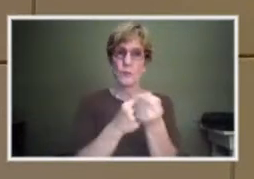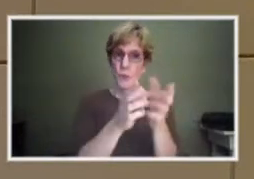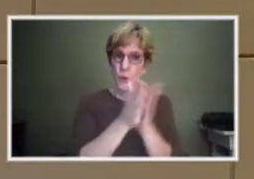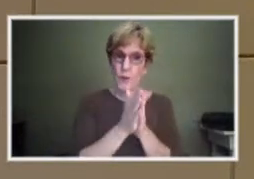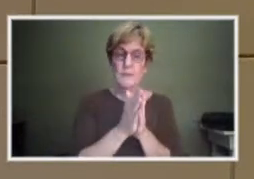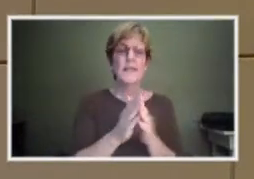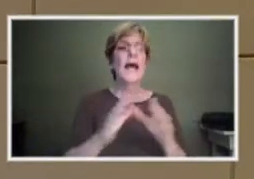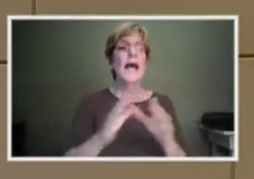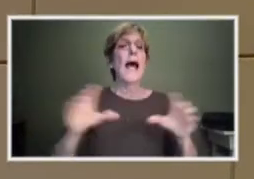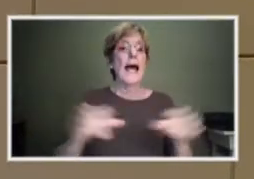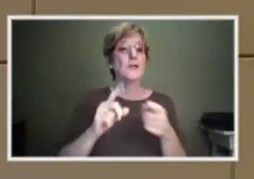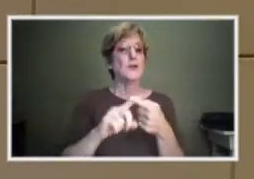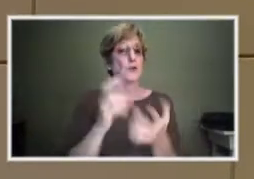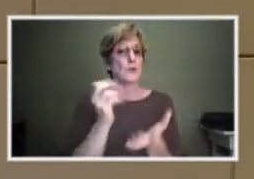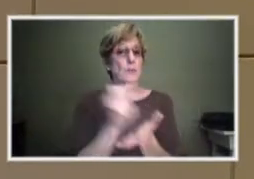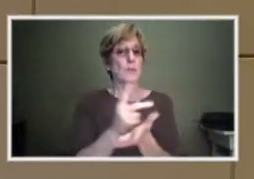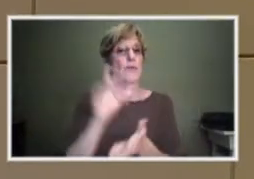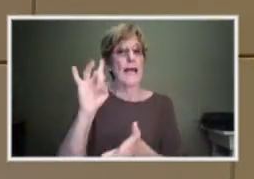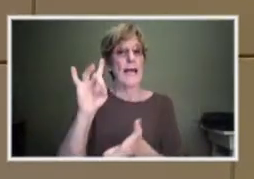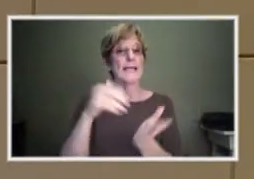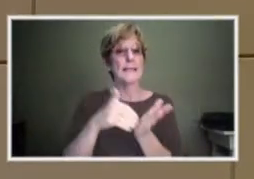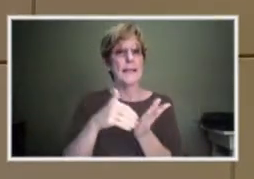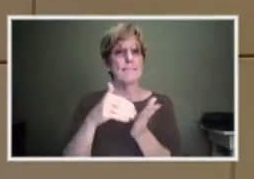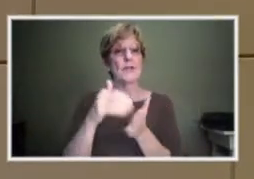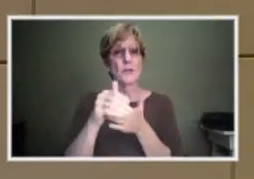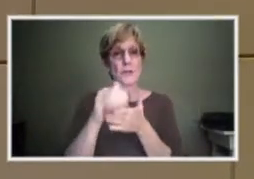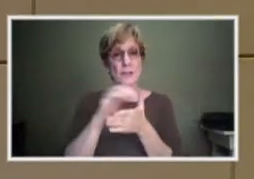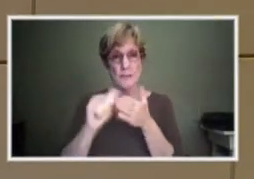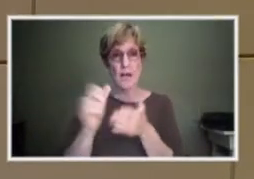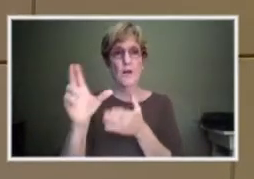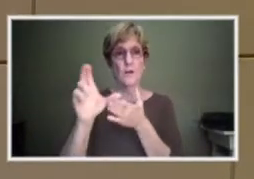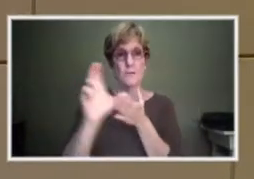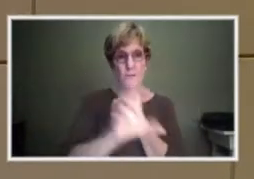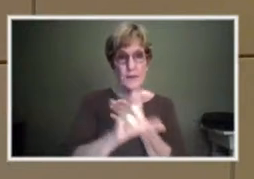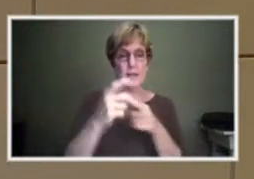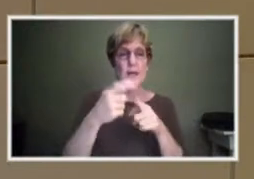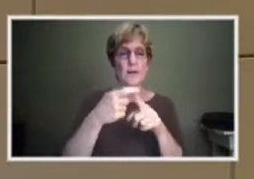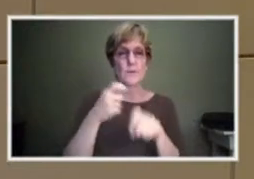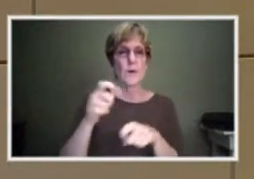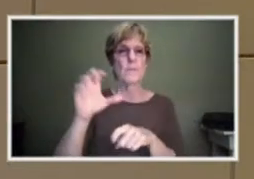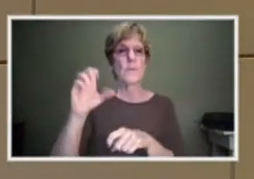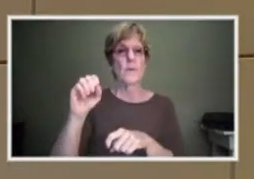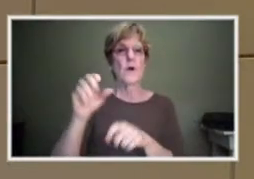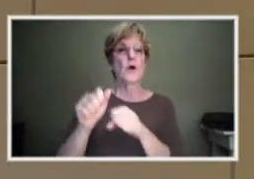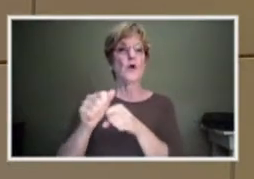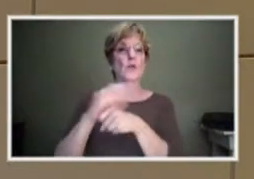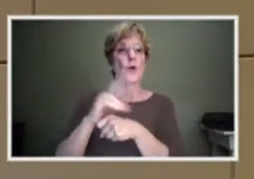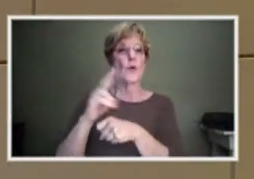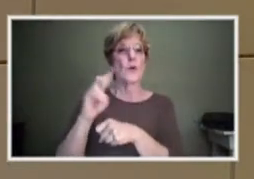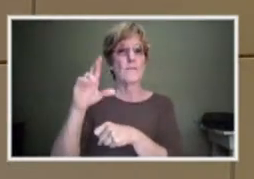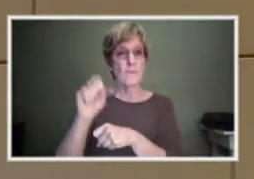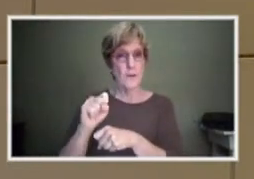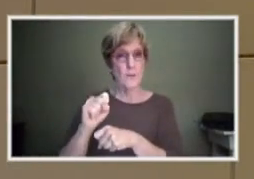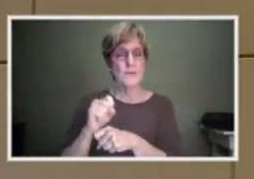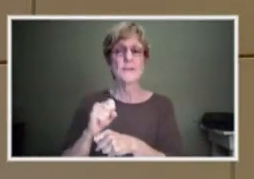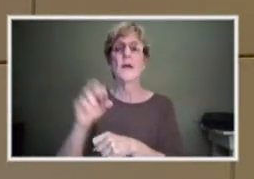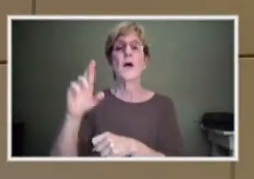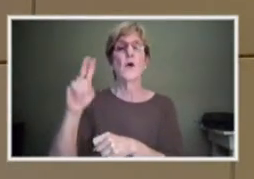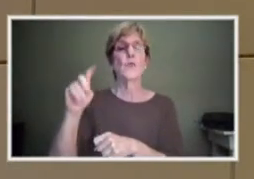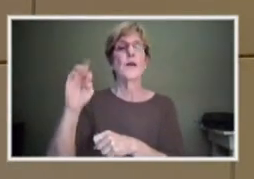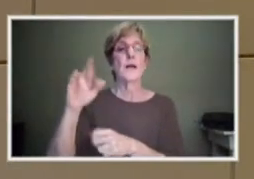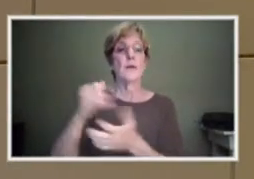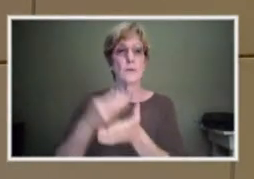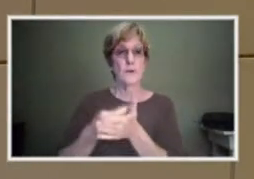approve an $8 million allocation of funding from the Coronavirus State and Local Fiscal Recovery Fund provided